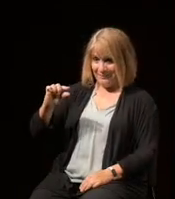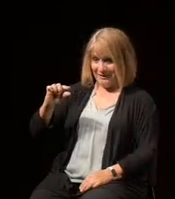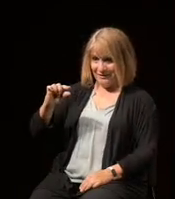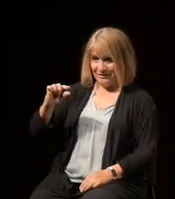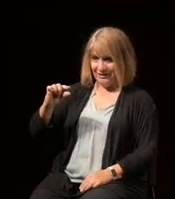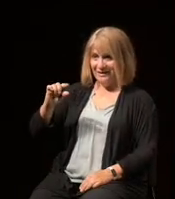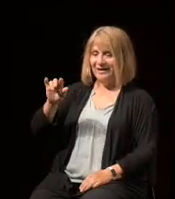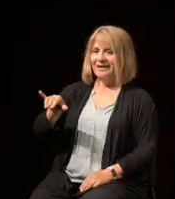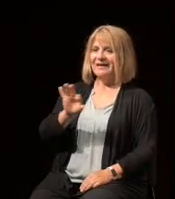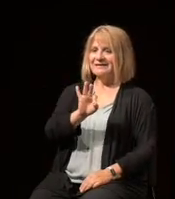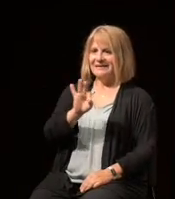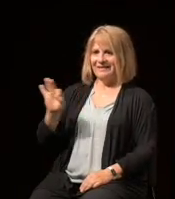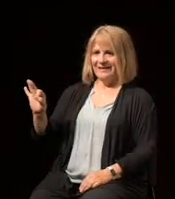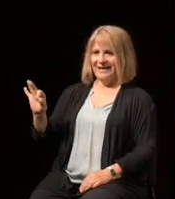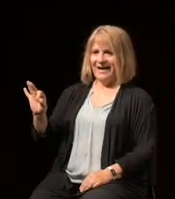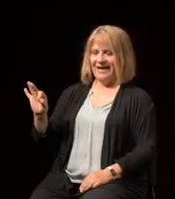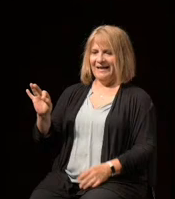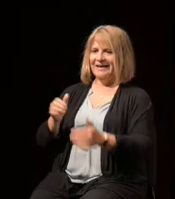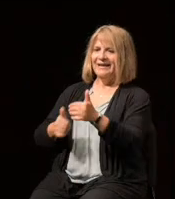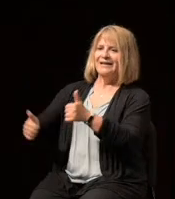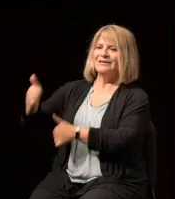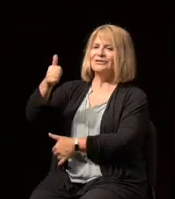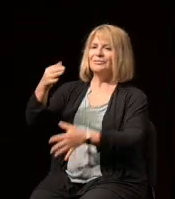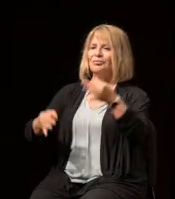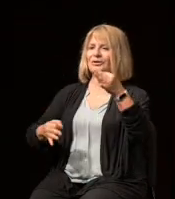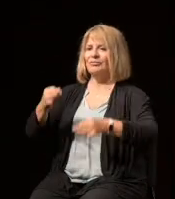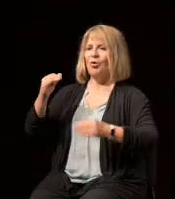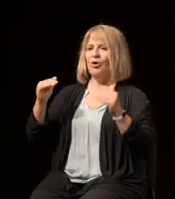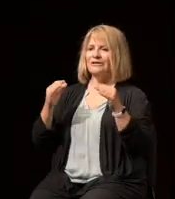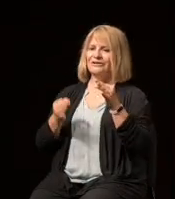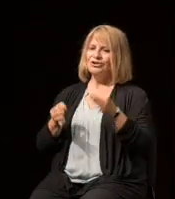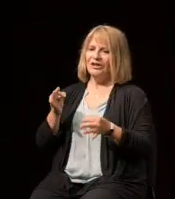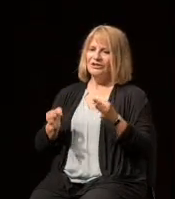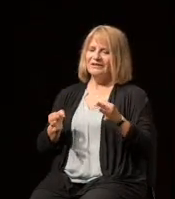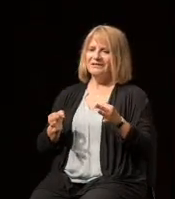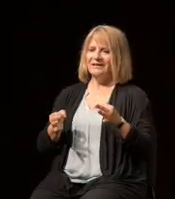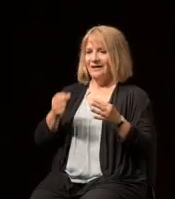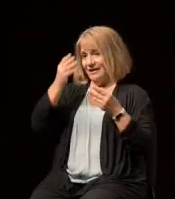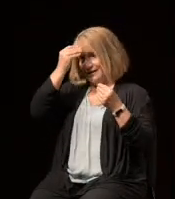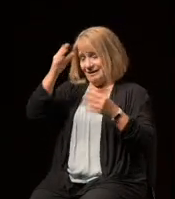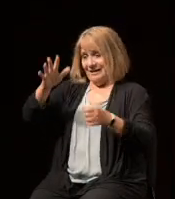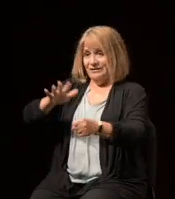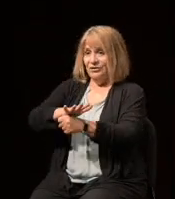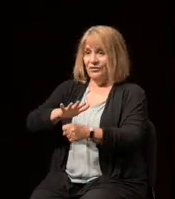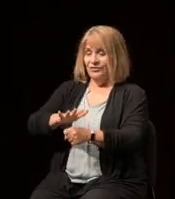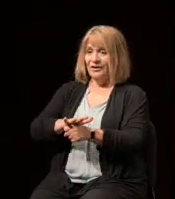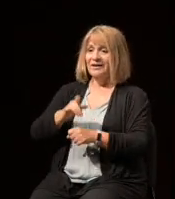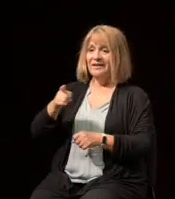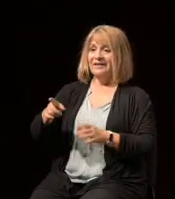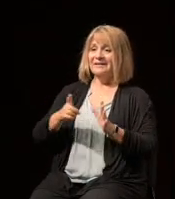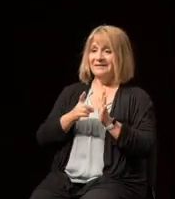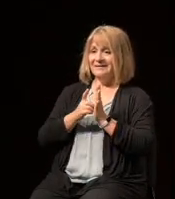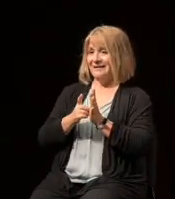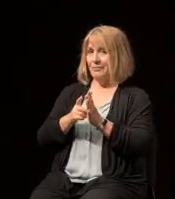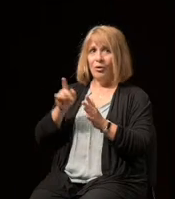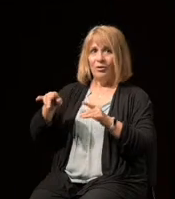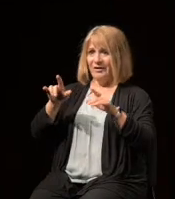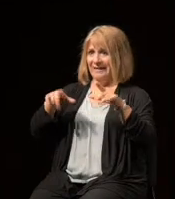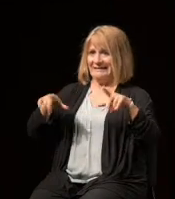9 Supreme Court justices. And first of all, let me just, in the interest of full disclosure, say that this demonstration or this